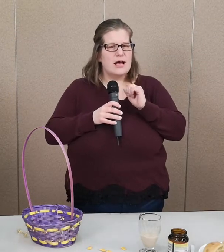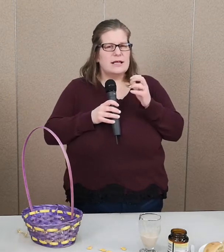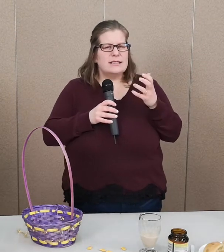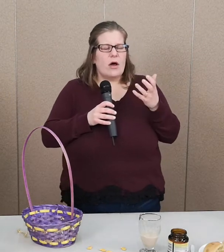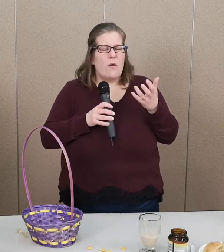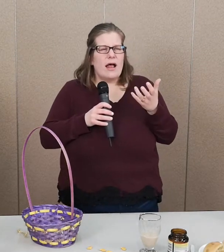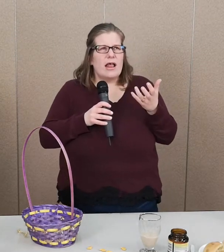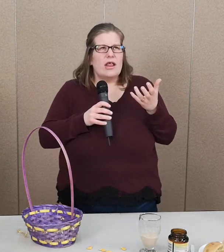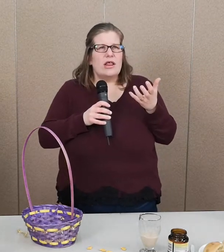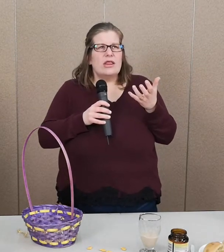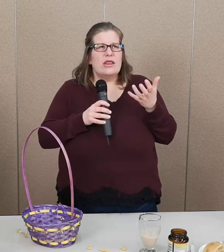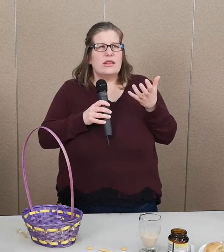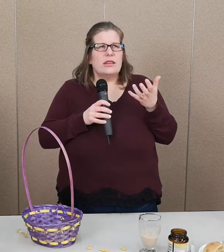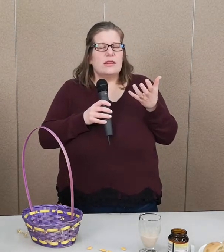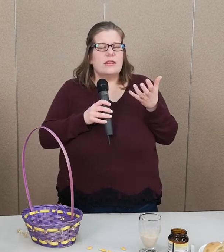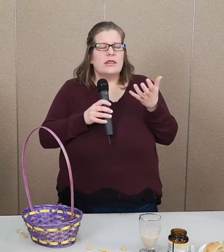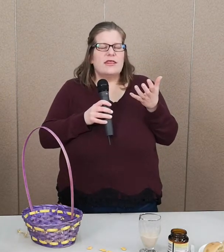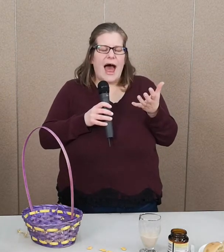boy. So